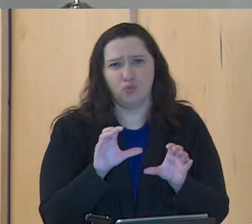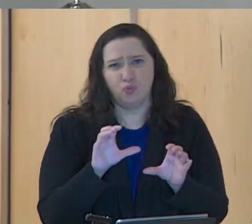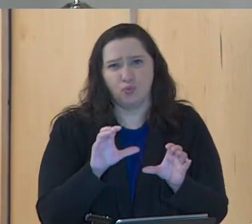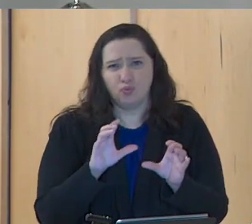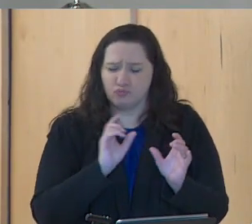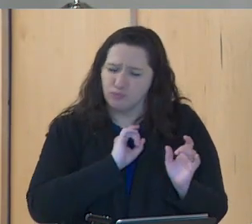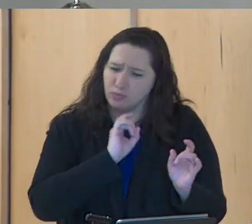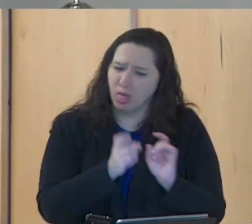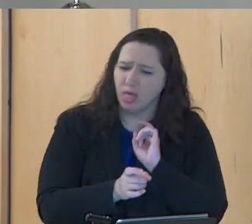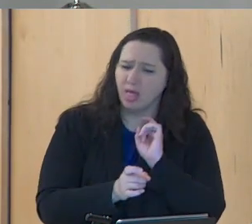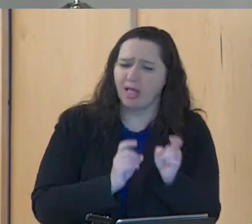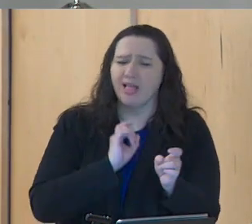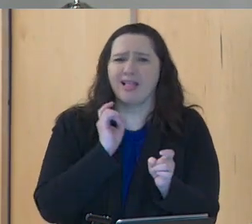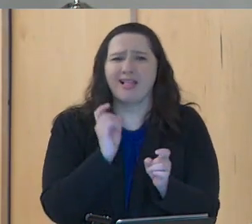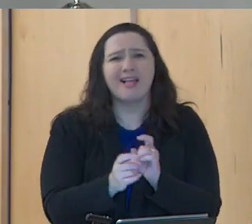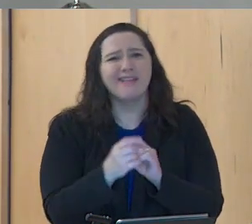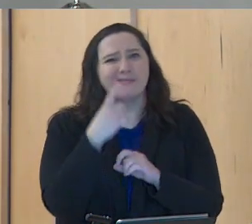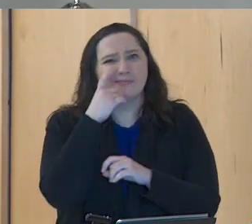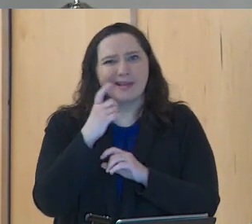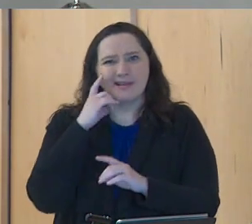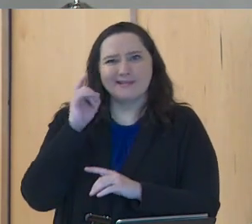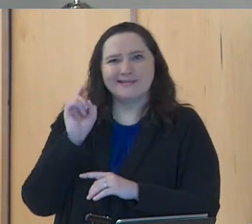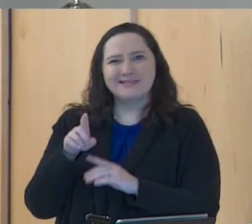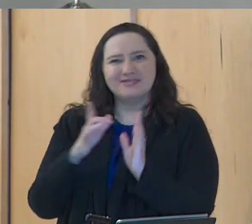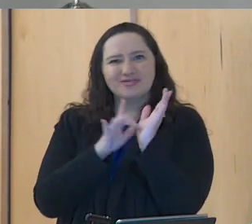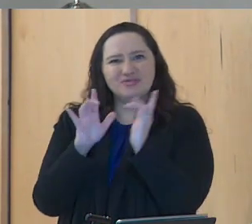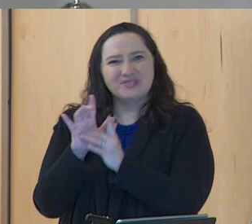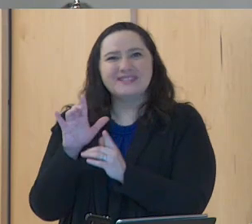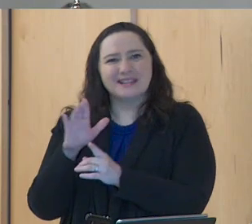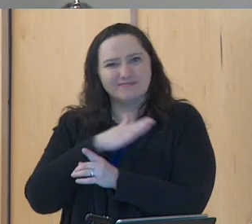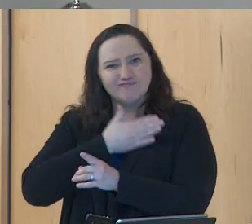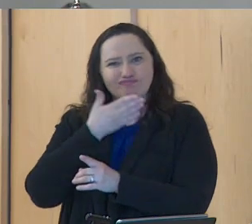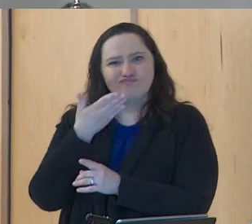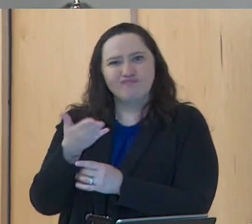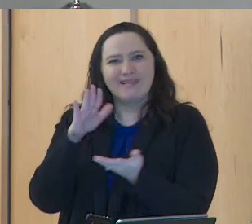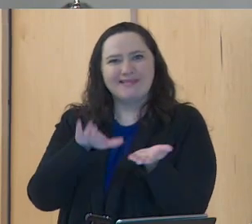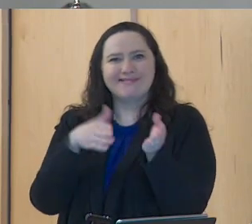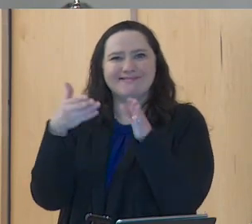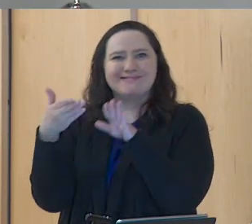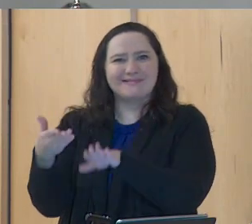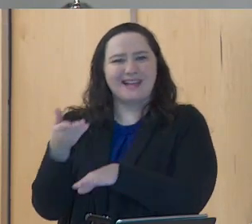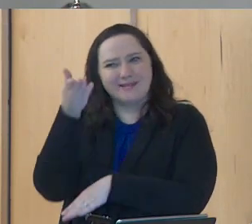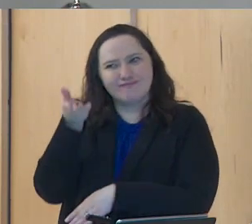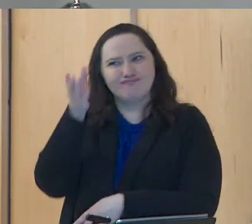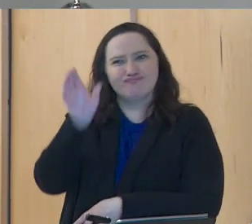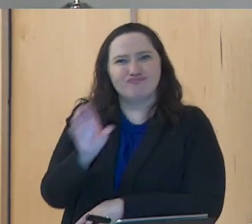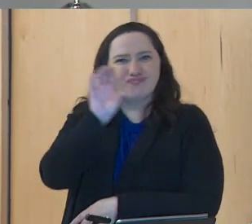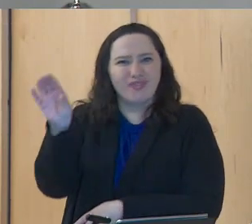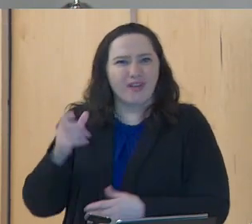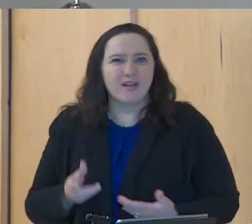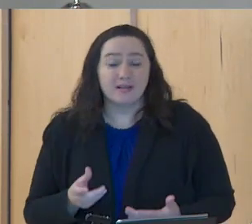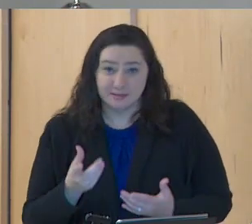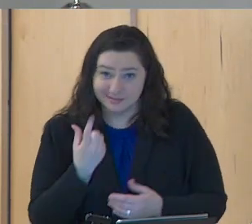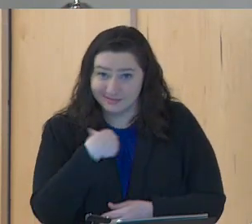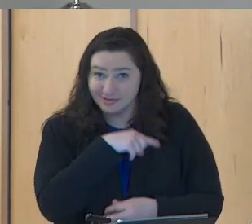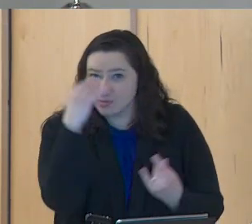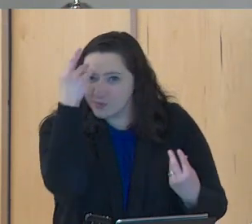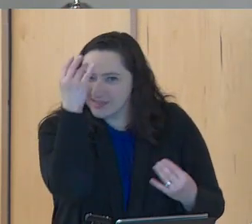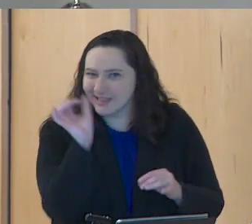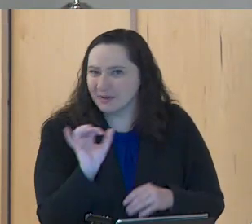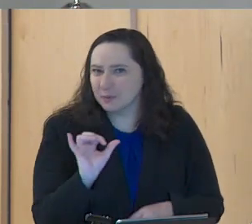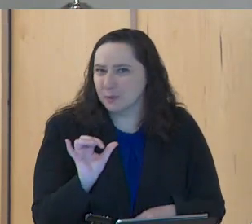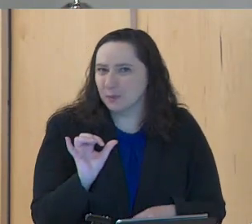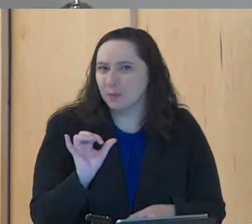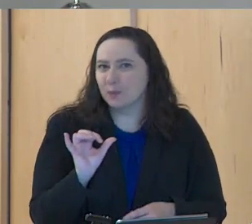Jesus offered by dying on the cross. And we also think then of the